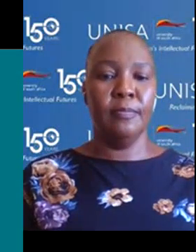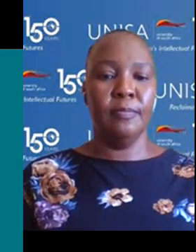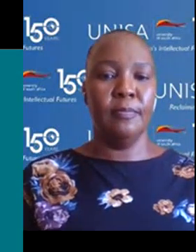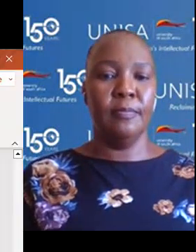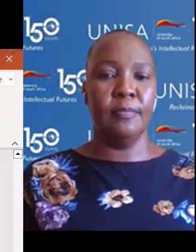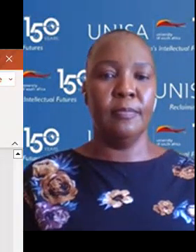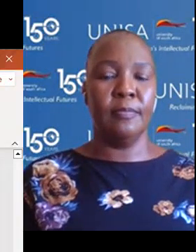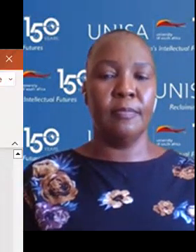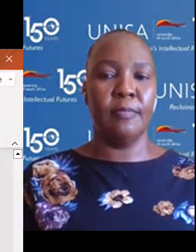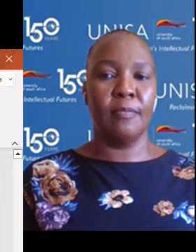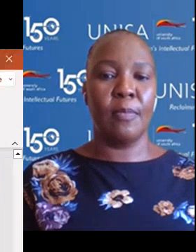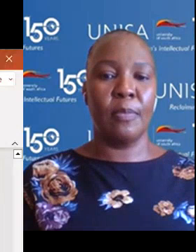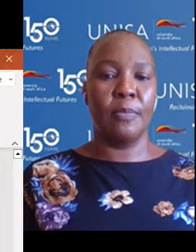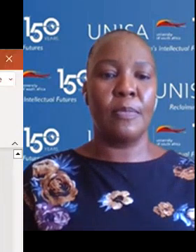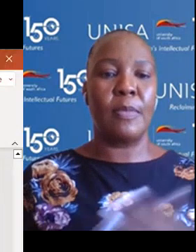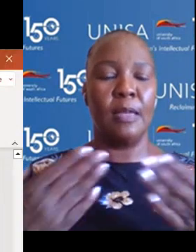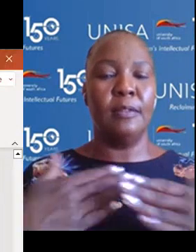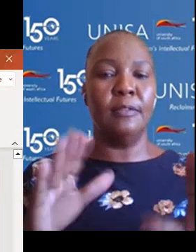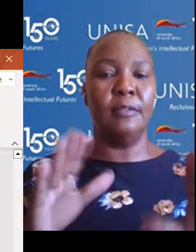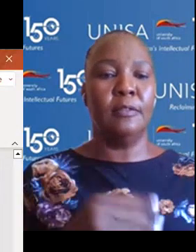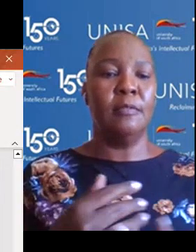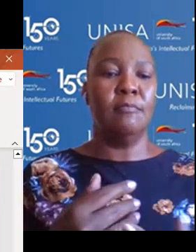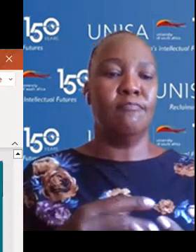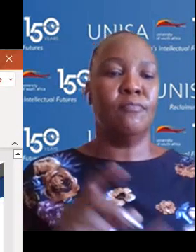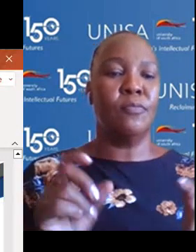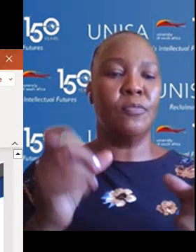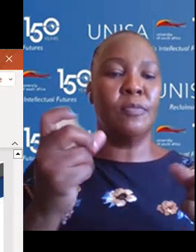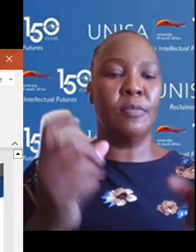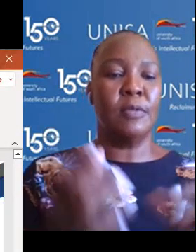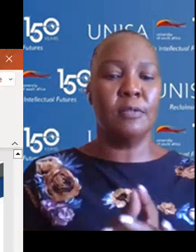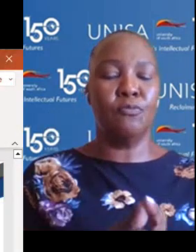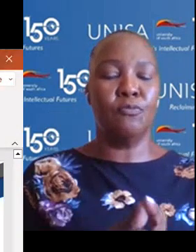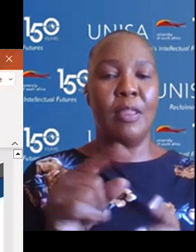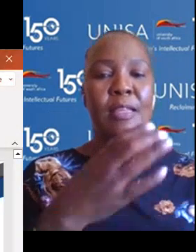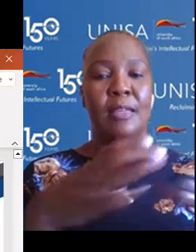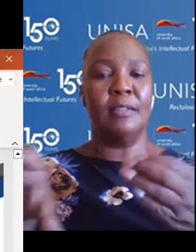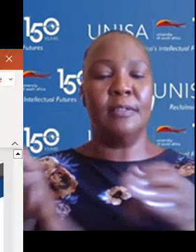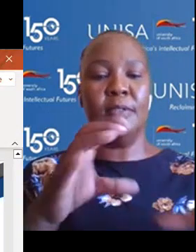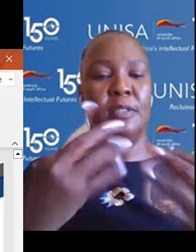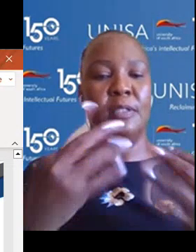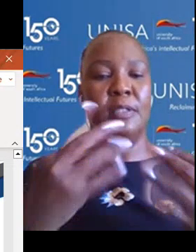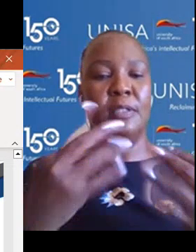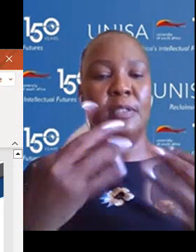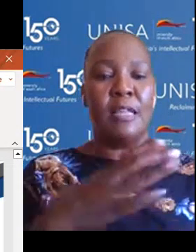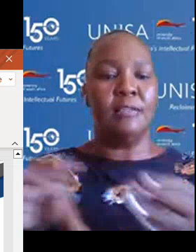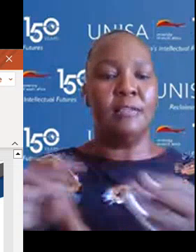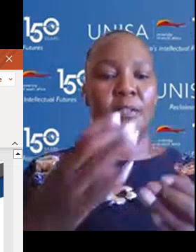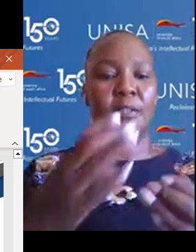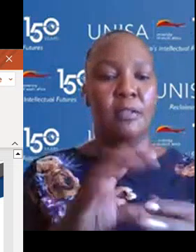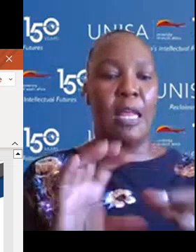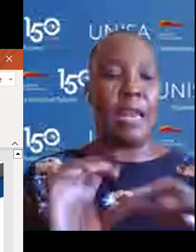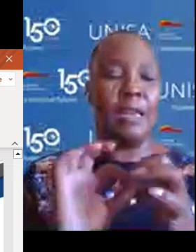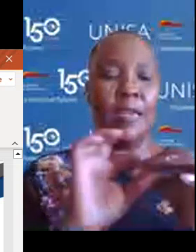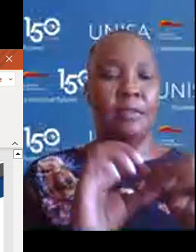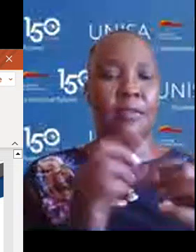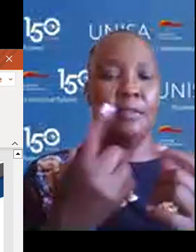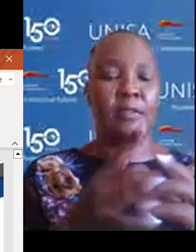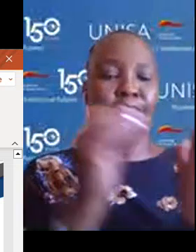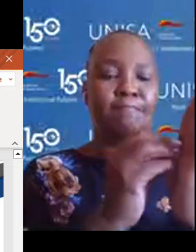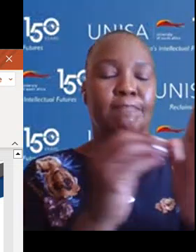Yeah, so let's get started quickly with the activity. So the activity, I'm going to link it in the chat now